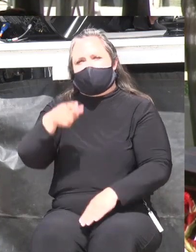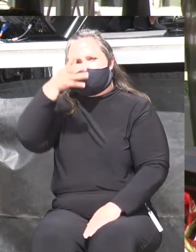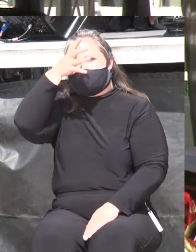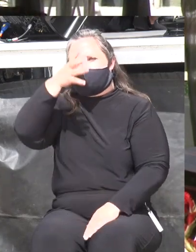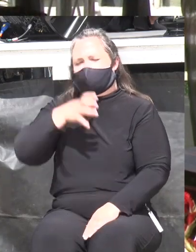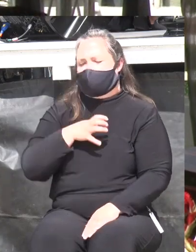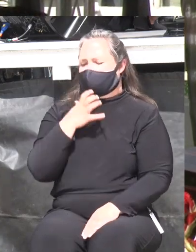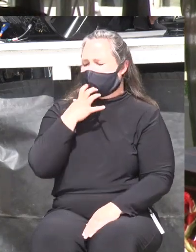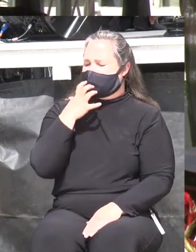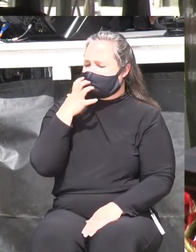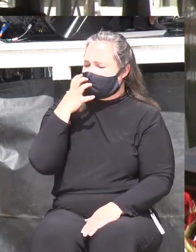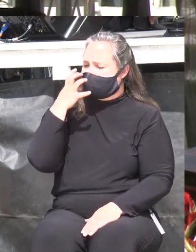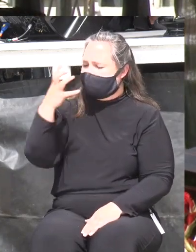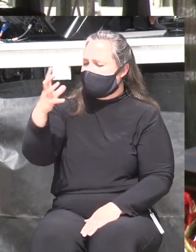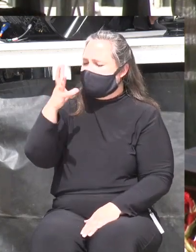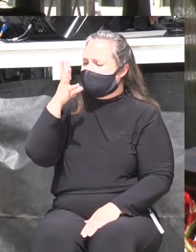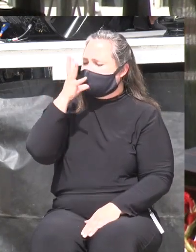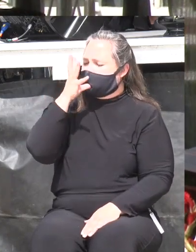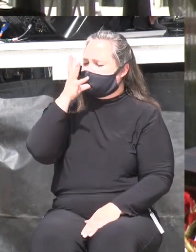for his mother.